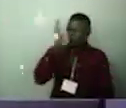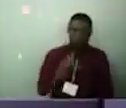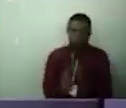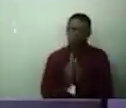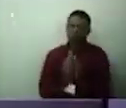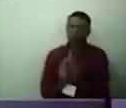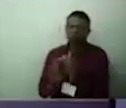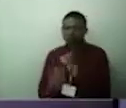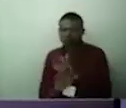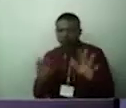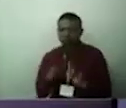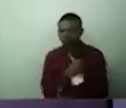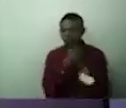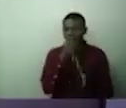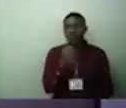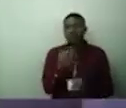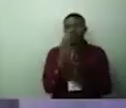We enjoy the glory of God.